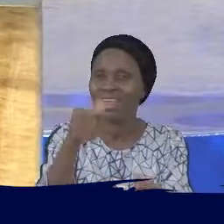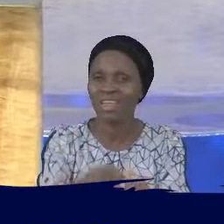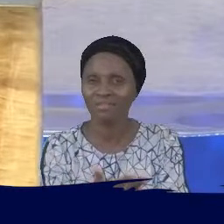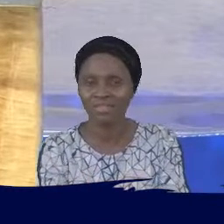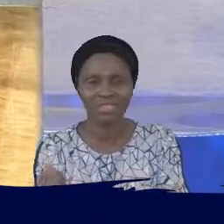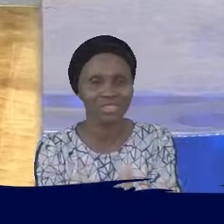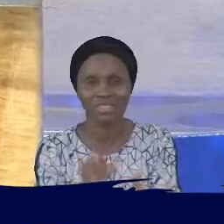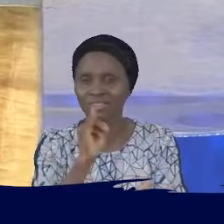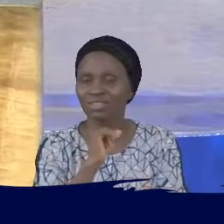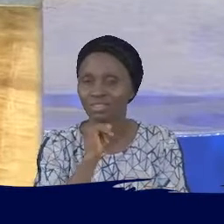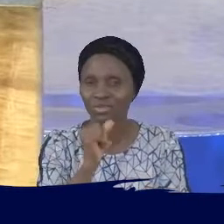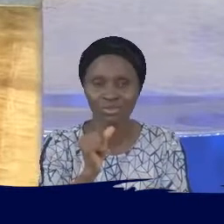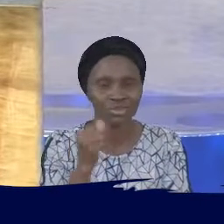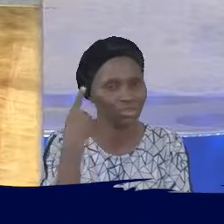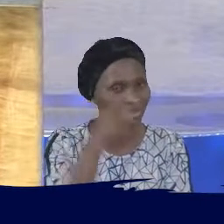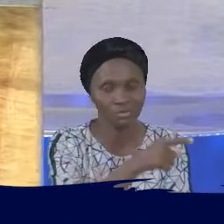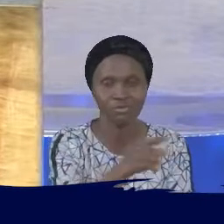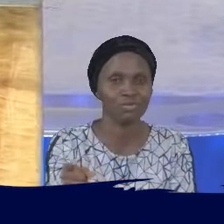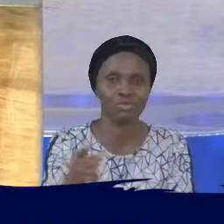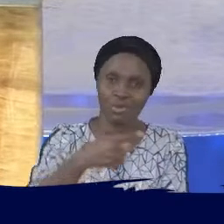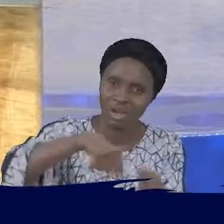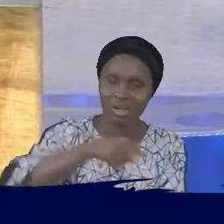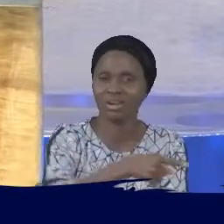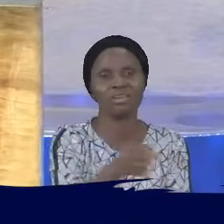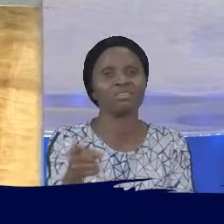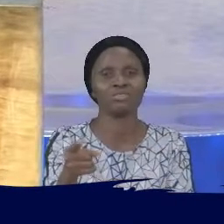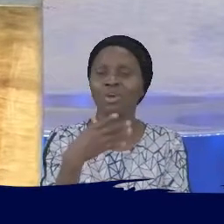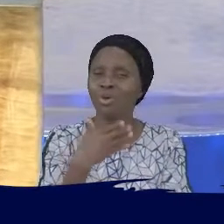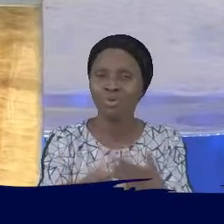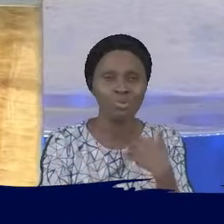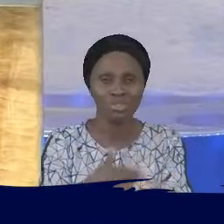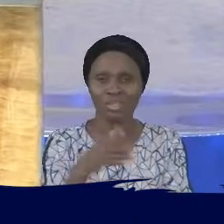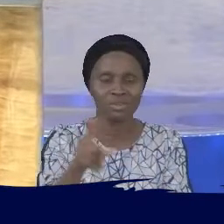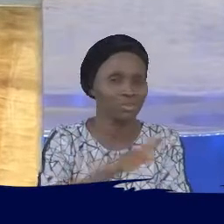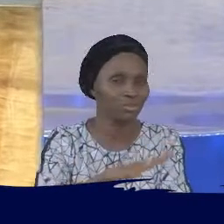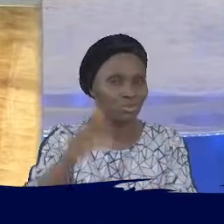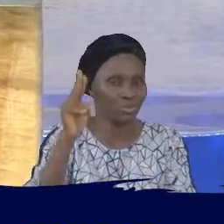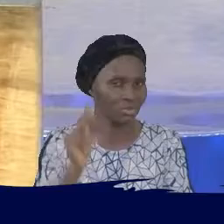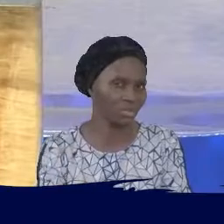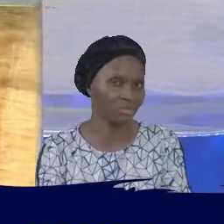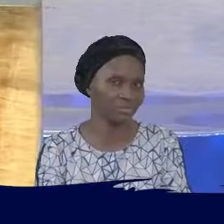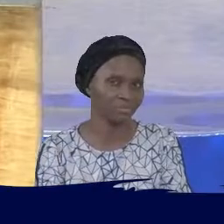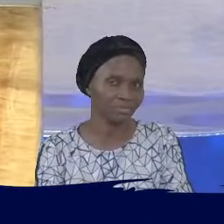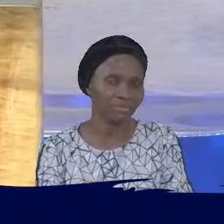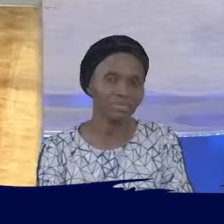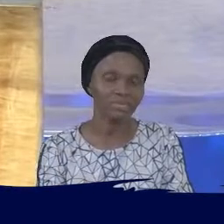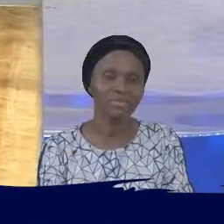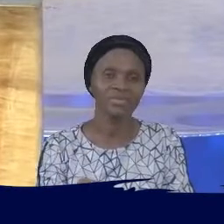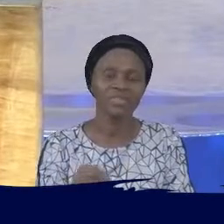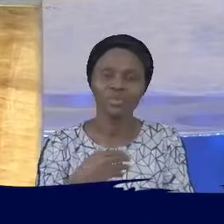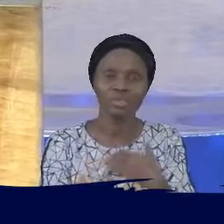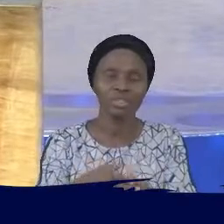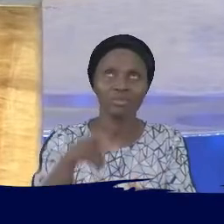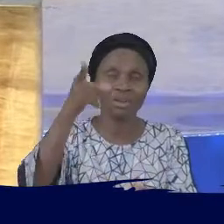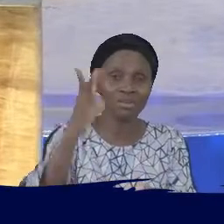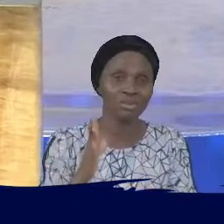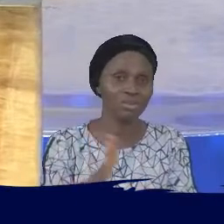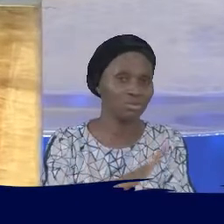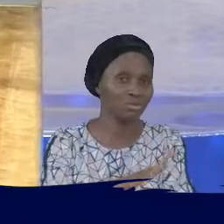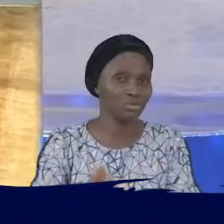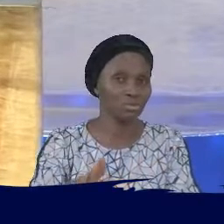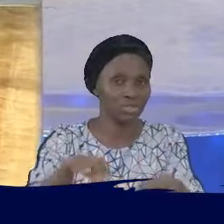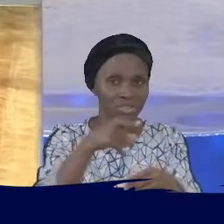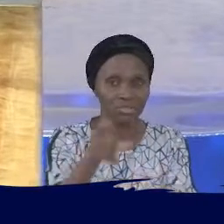the temple of God, whatever should not go in there, leave it alone. Temperance, the Lord